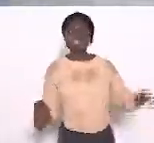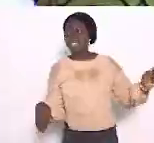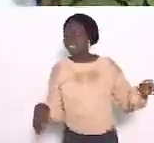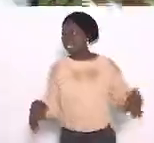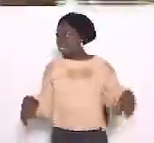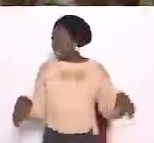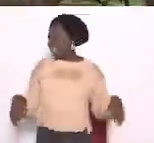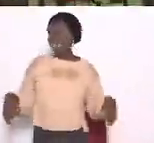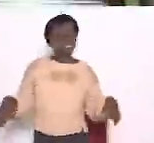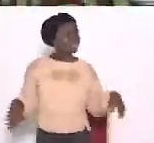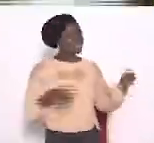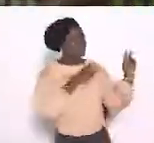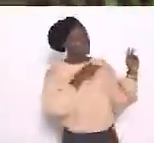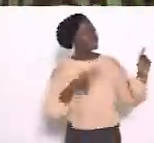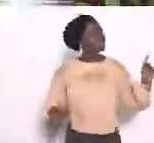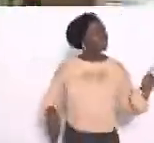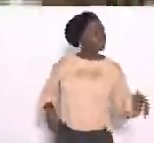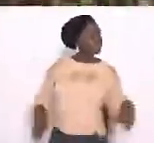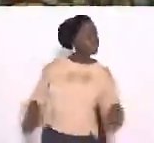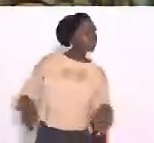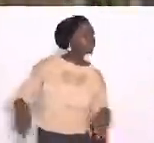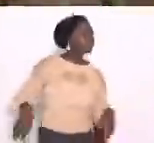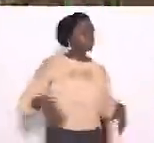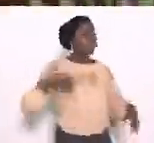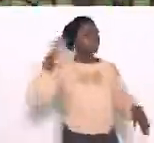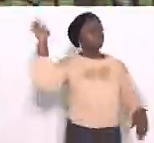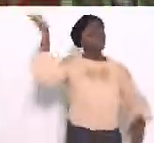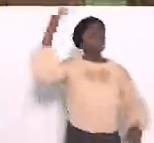him M m